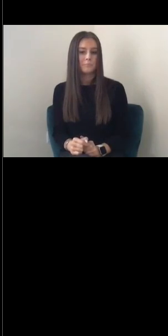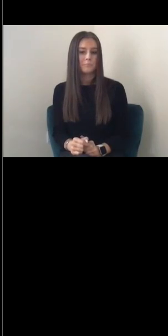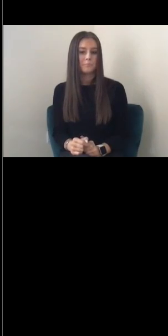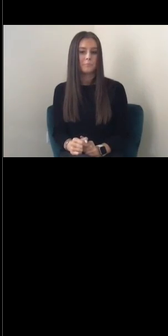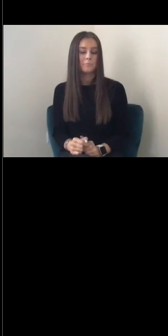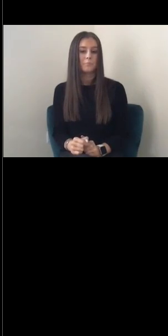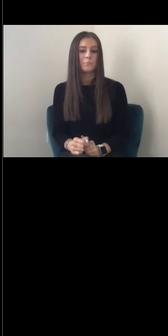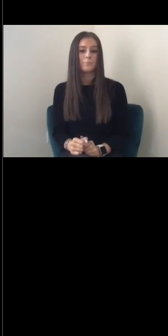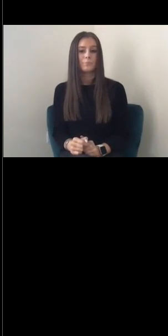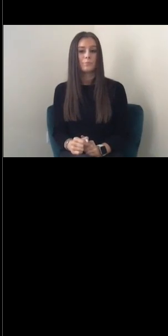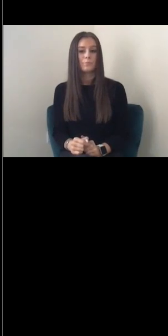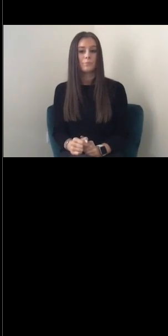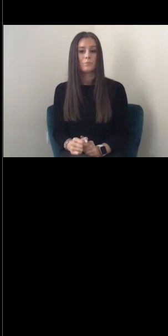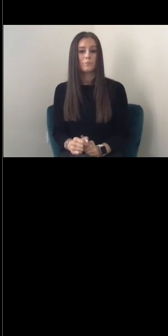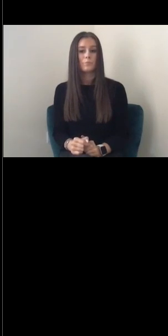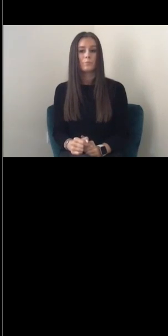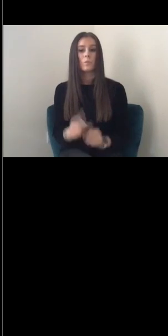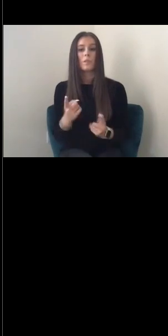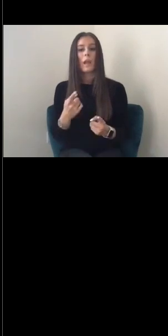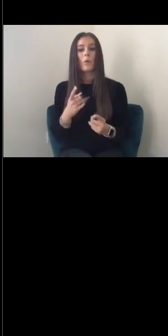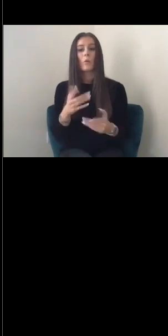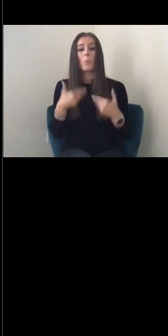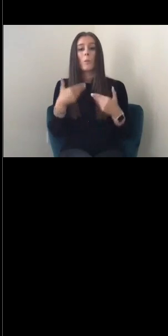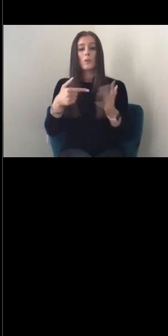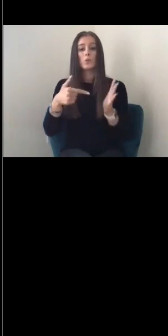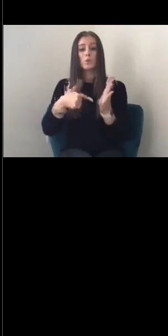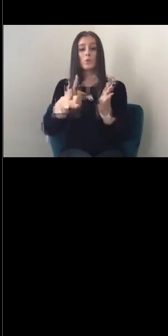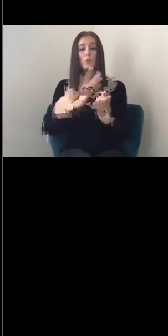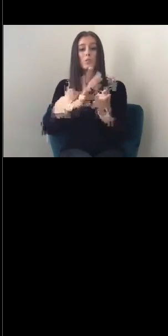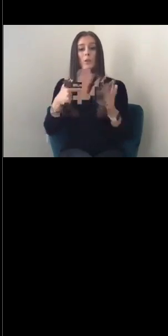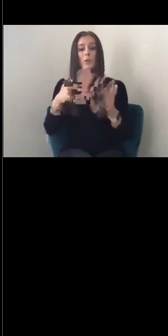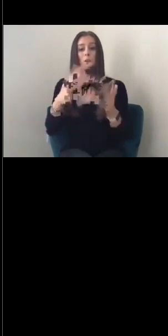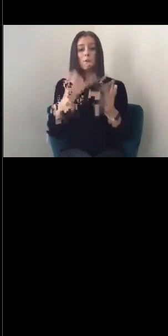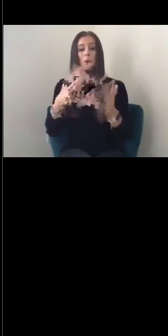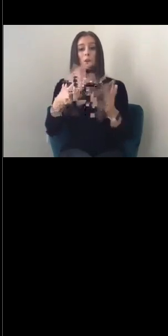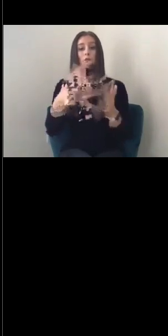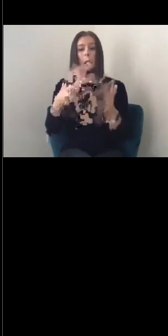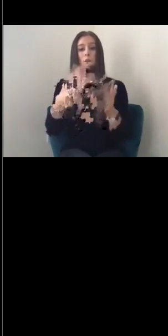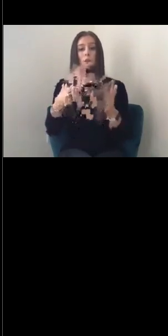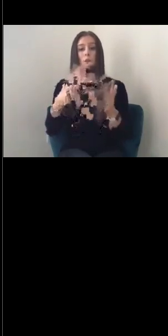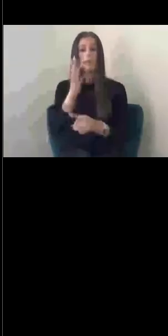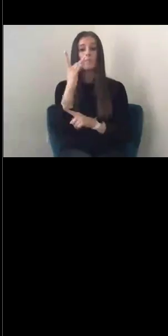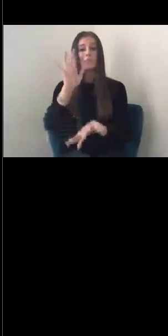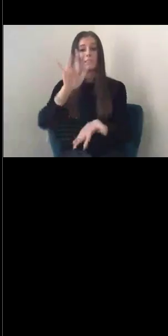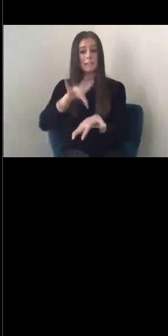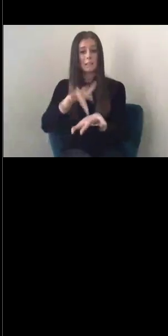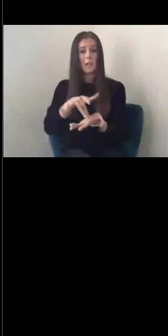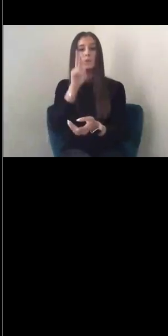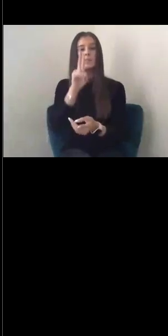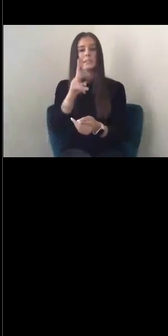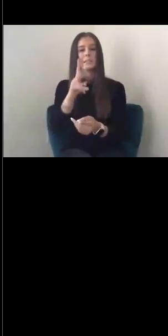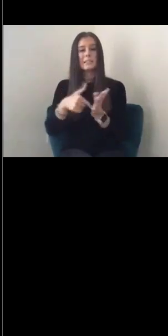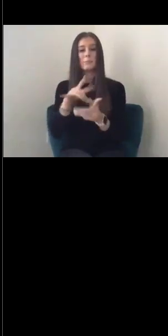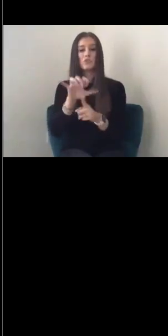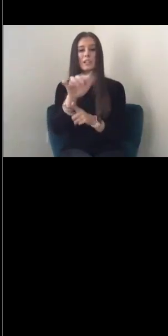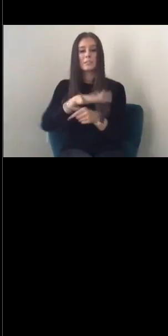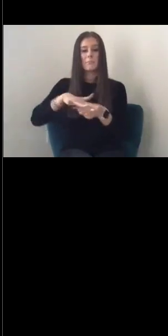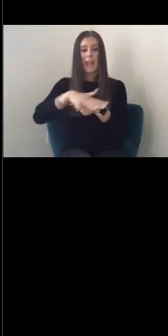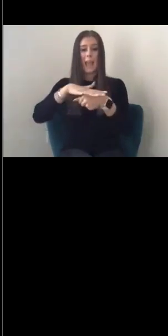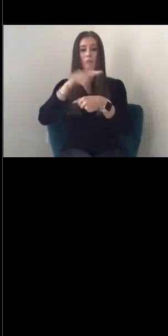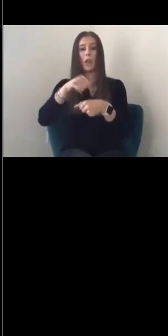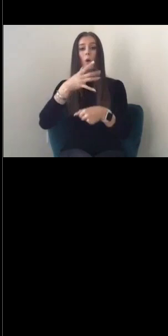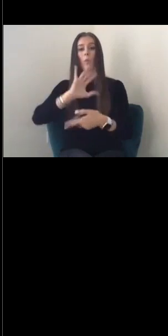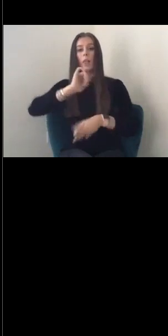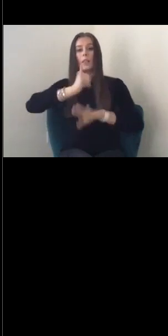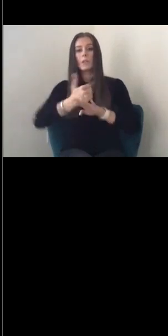Moving to Thames Chase Forest Centre, shown as number 1 on this image, and within the area of the Thames Chase Forest, we're proposing a new